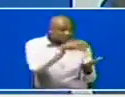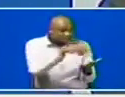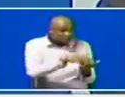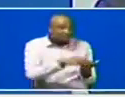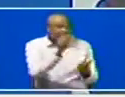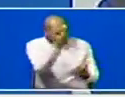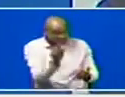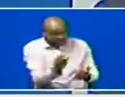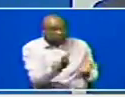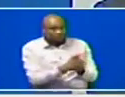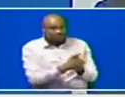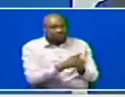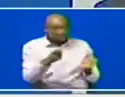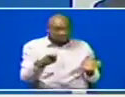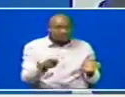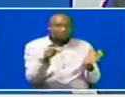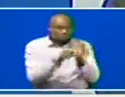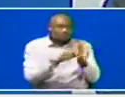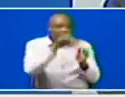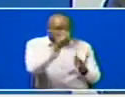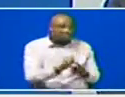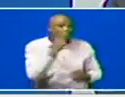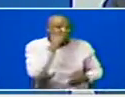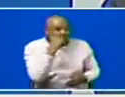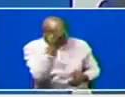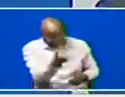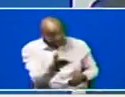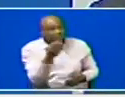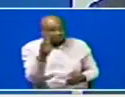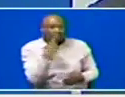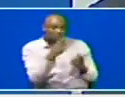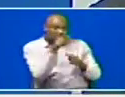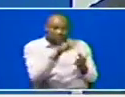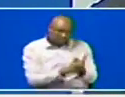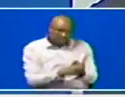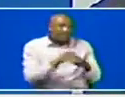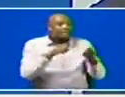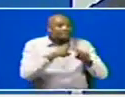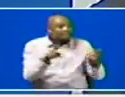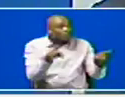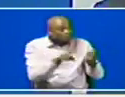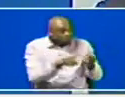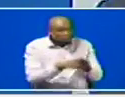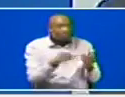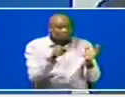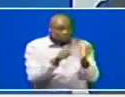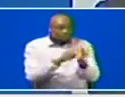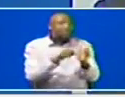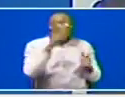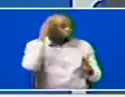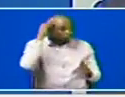in the region, particularly the tragedy in South Sudan, which you've already referred, but also the tragedy in